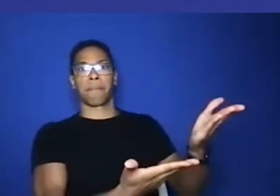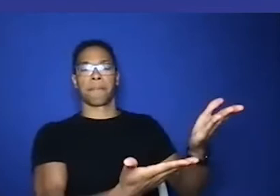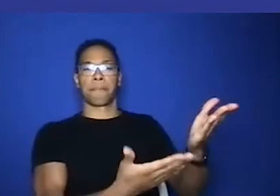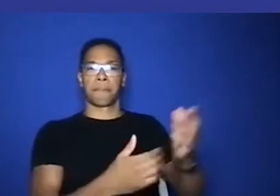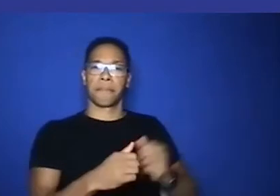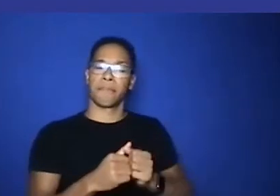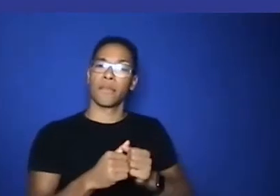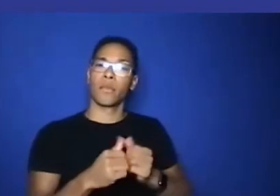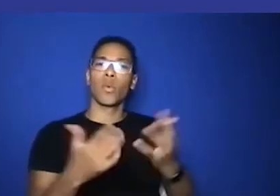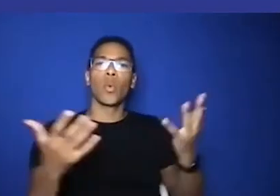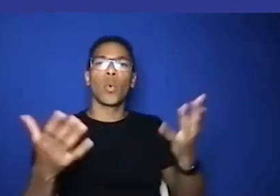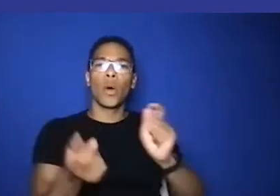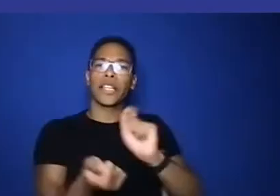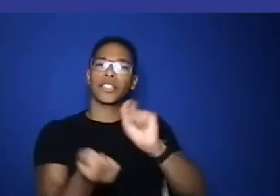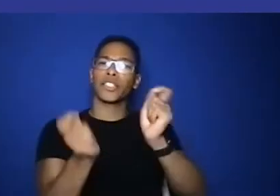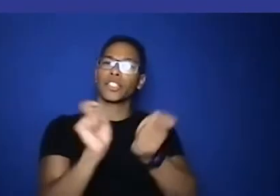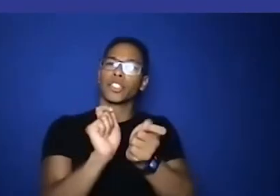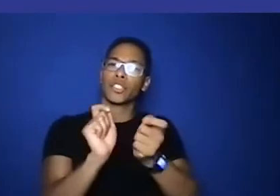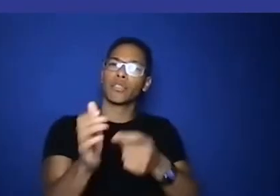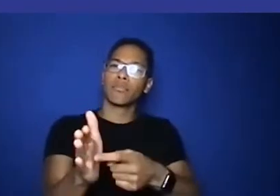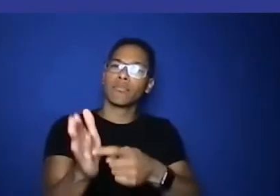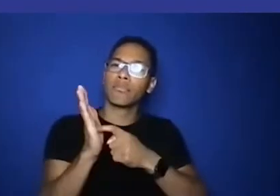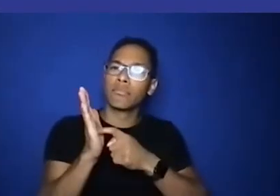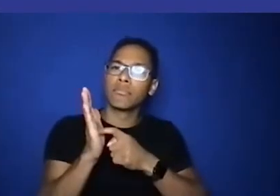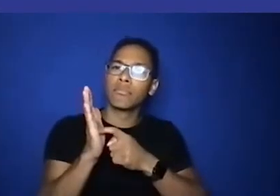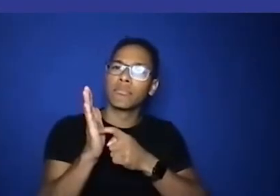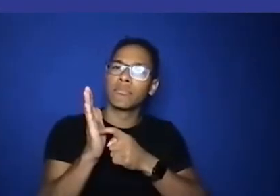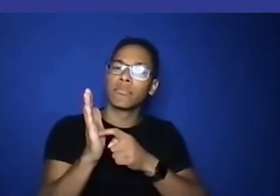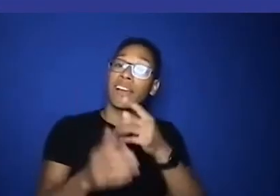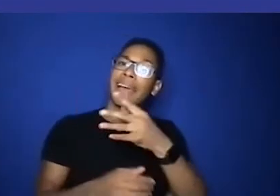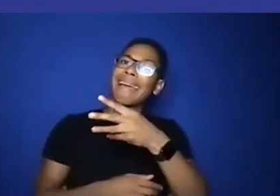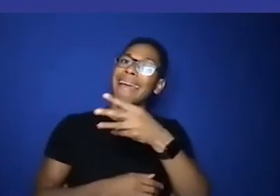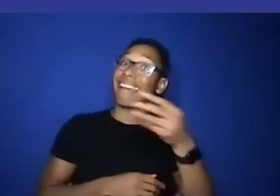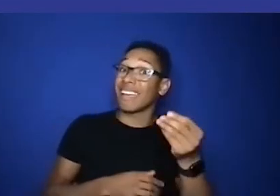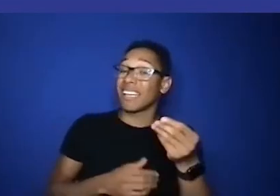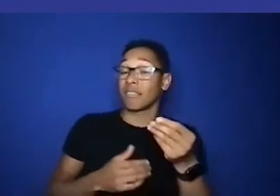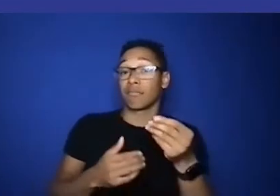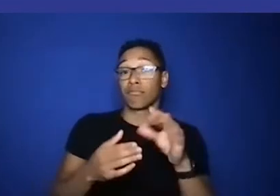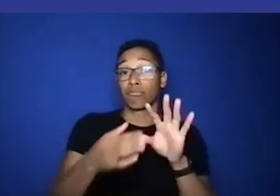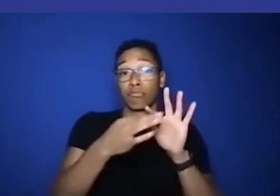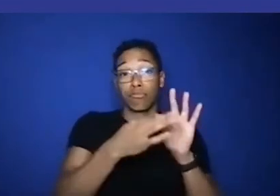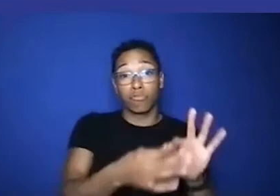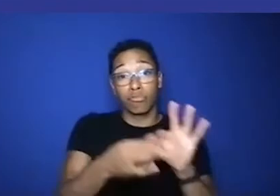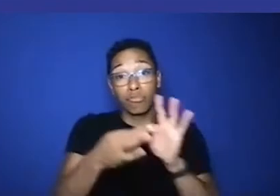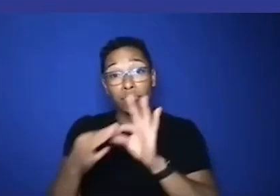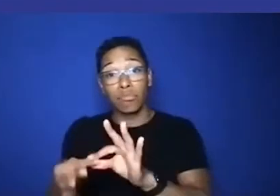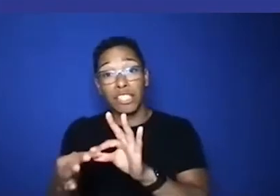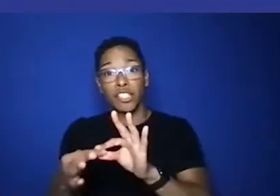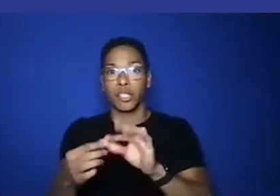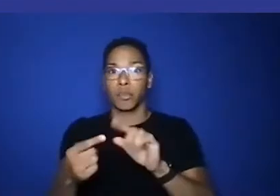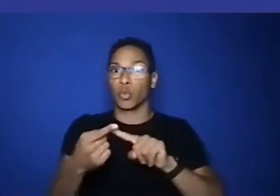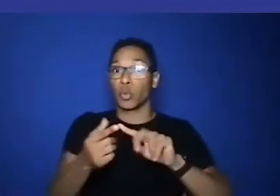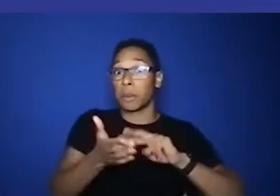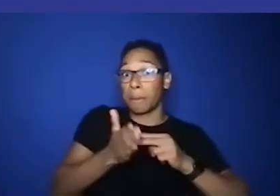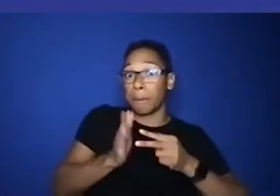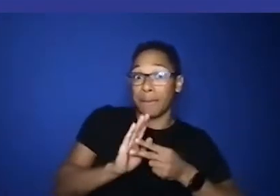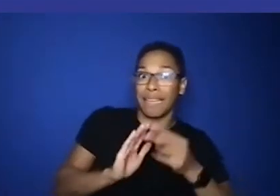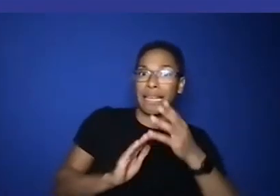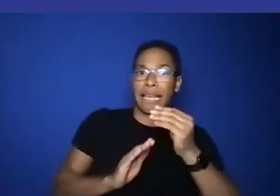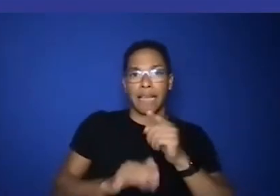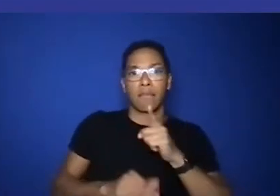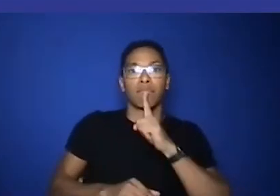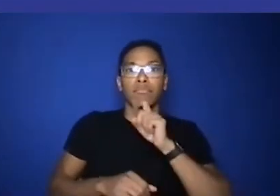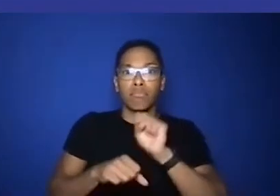required to do that? But what then happens in relationship to meaning and relationships through that kind